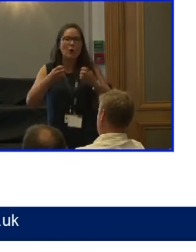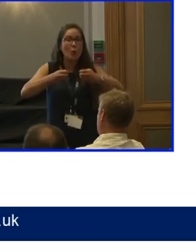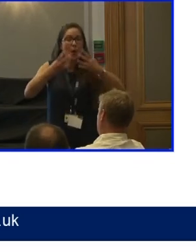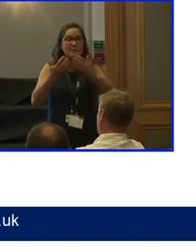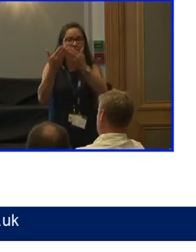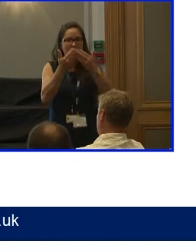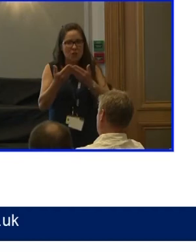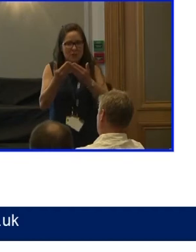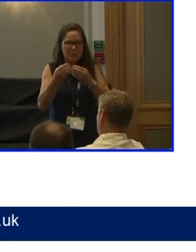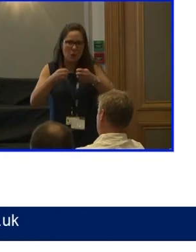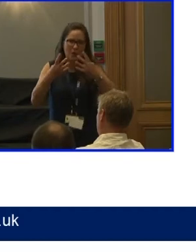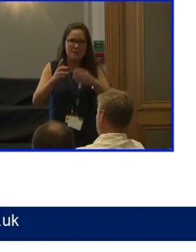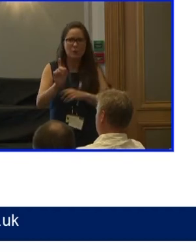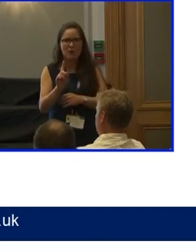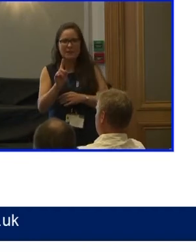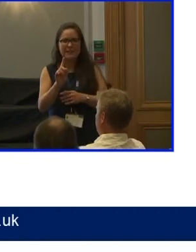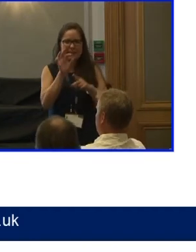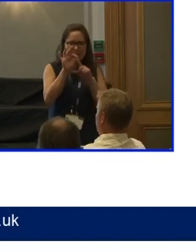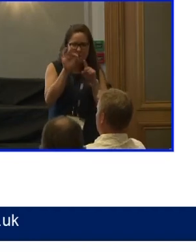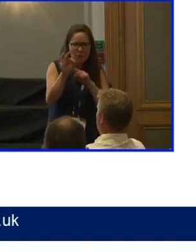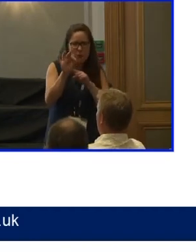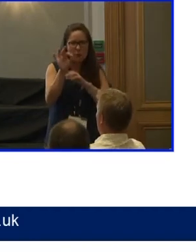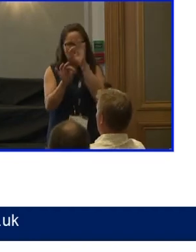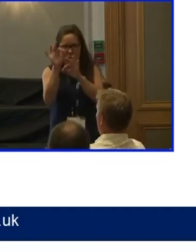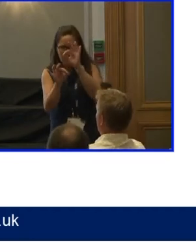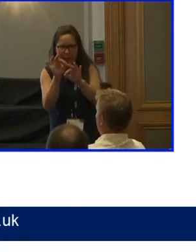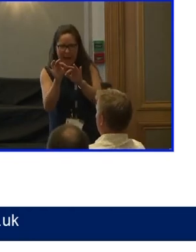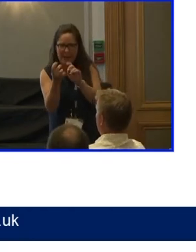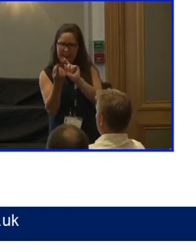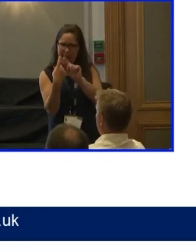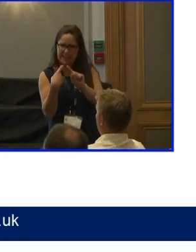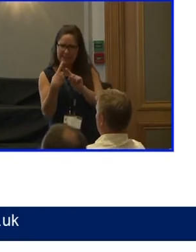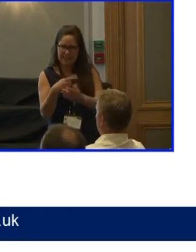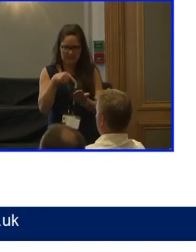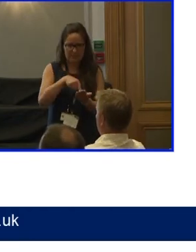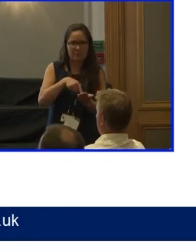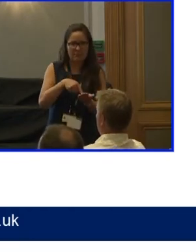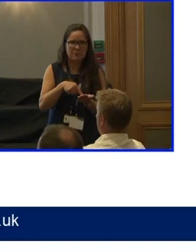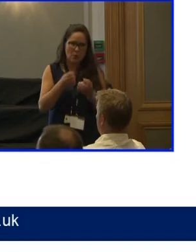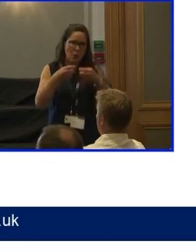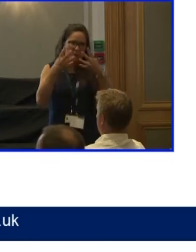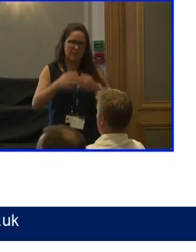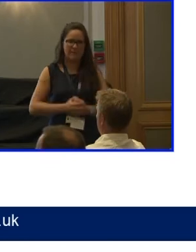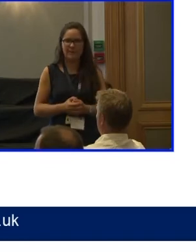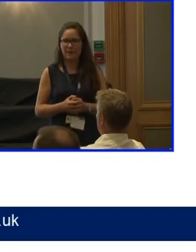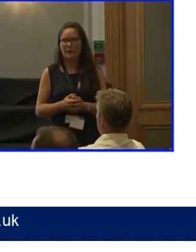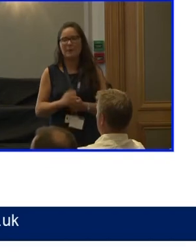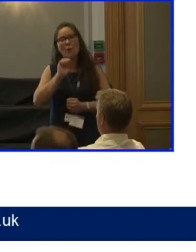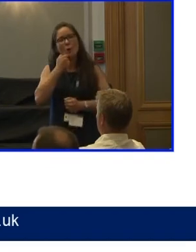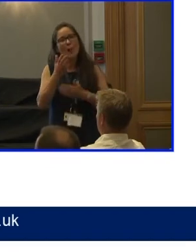questionnaires to try and find out or to answer specific research questions. So I'm going to talk a bit more specifically about treatment